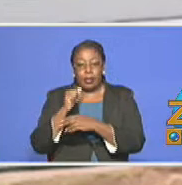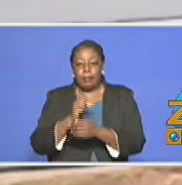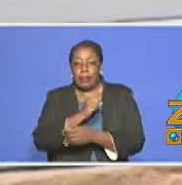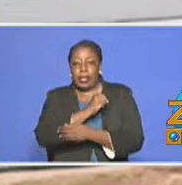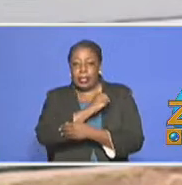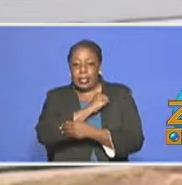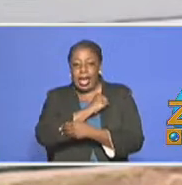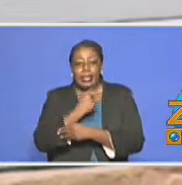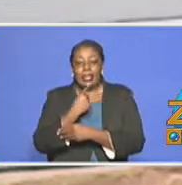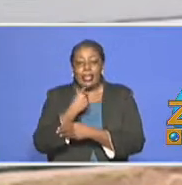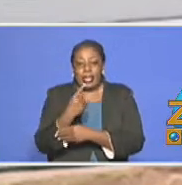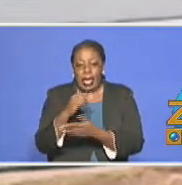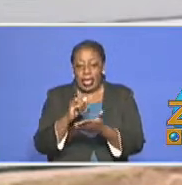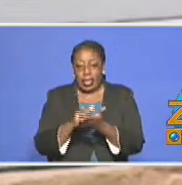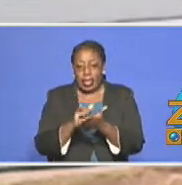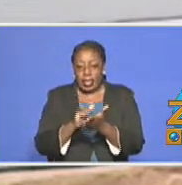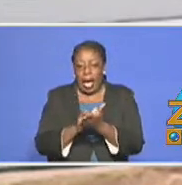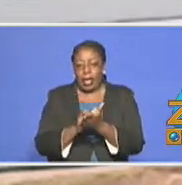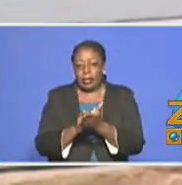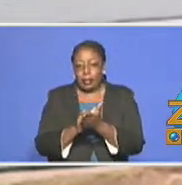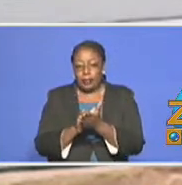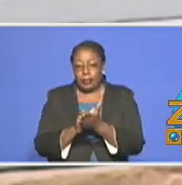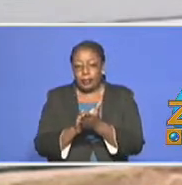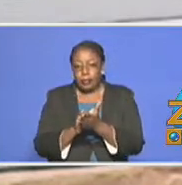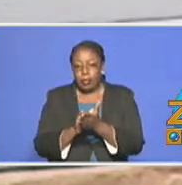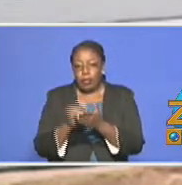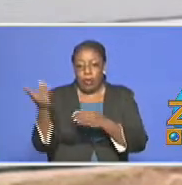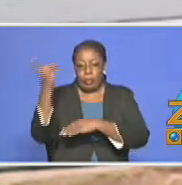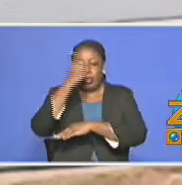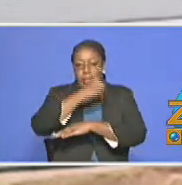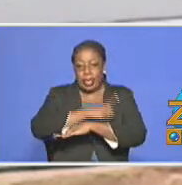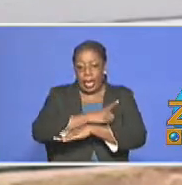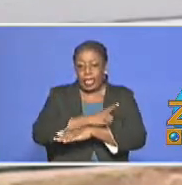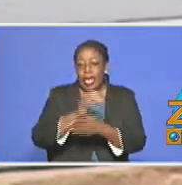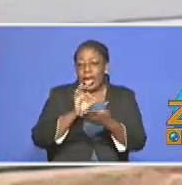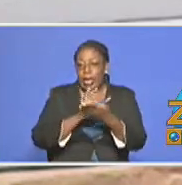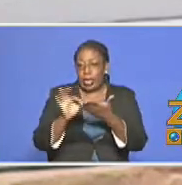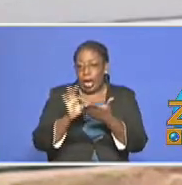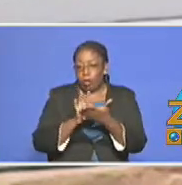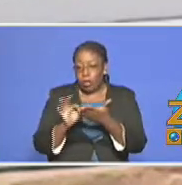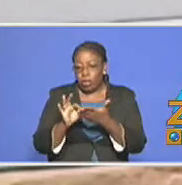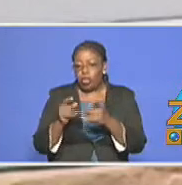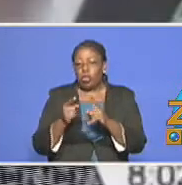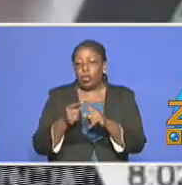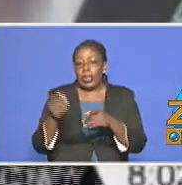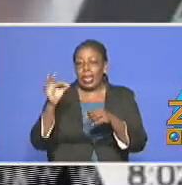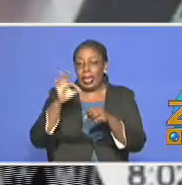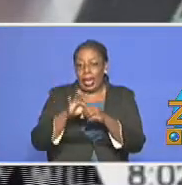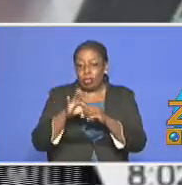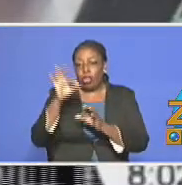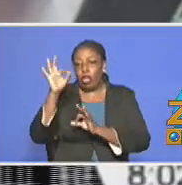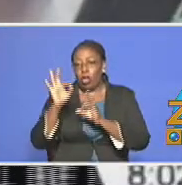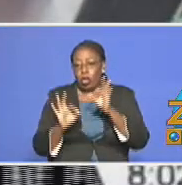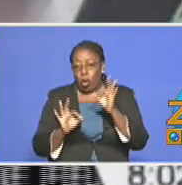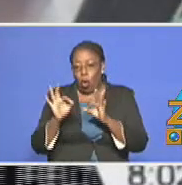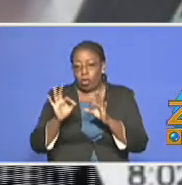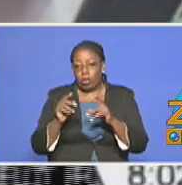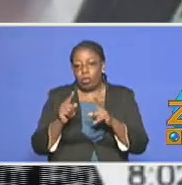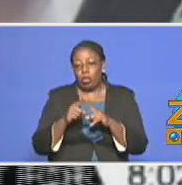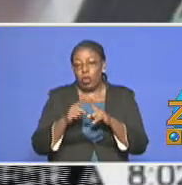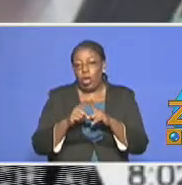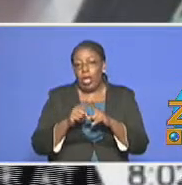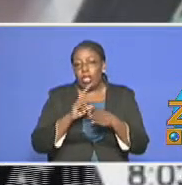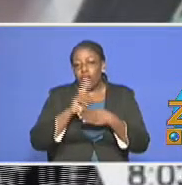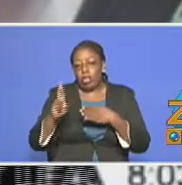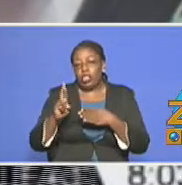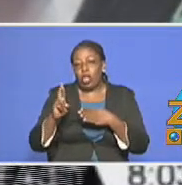journey has admittedly been a complex one, from the days of recounting ballots to election court to his eventual resignation as